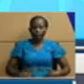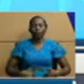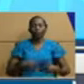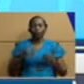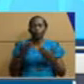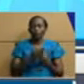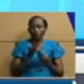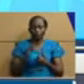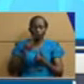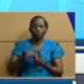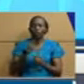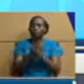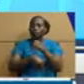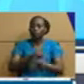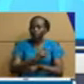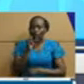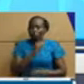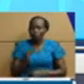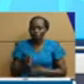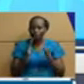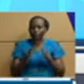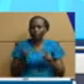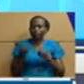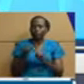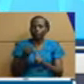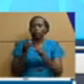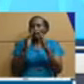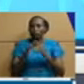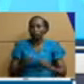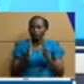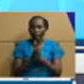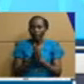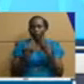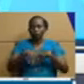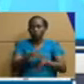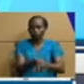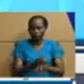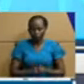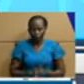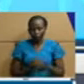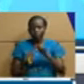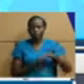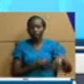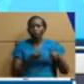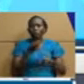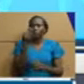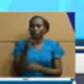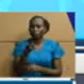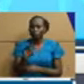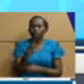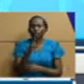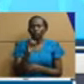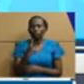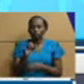disability, old age, housing and social exclusion. Now, according to a February 2020 World